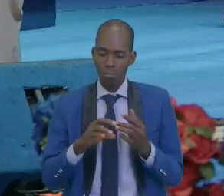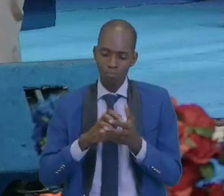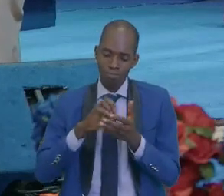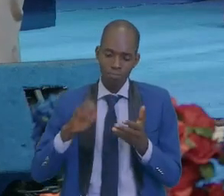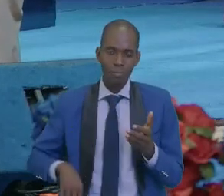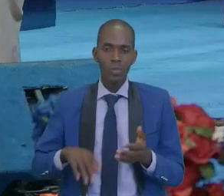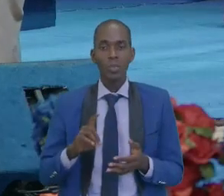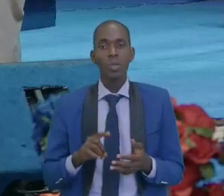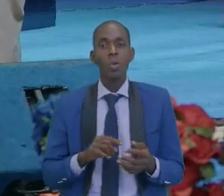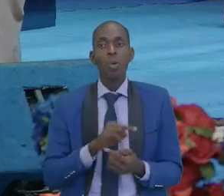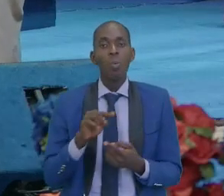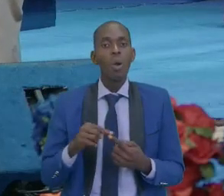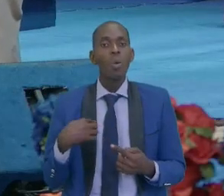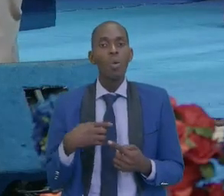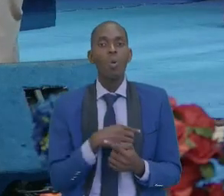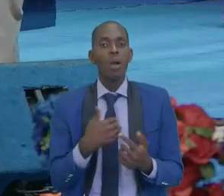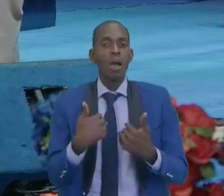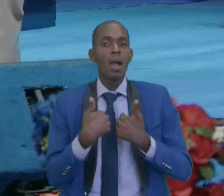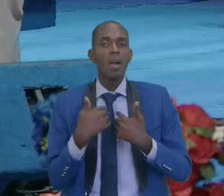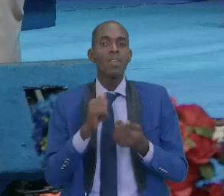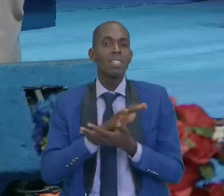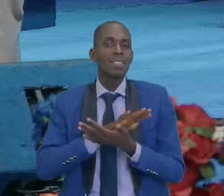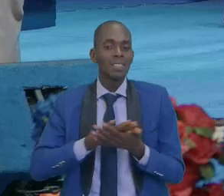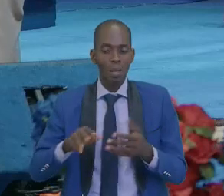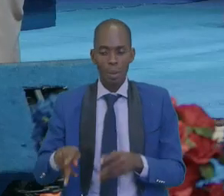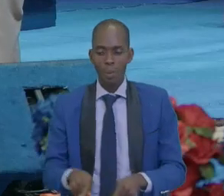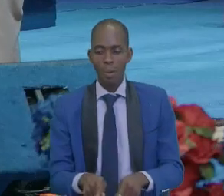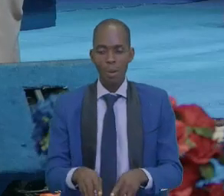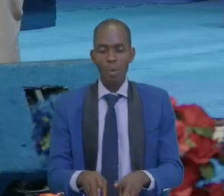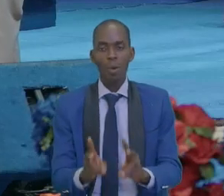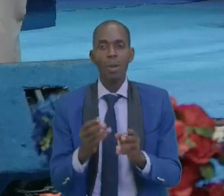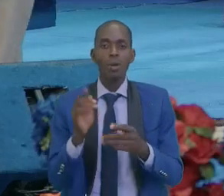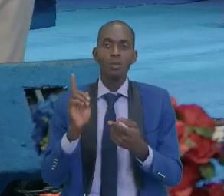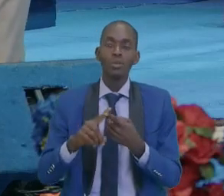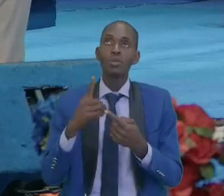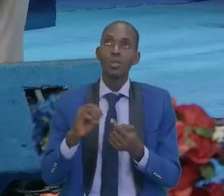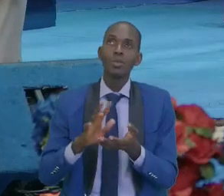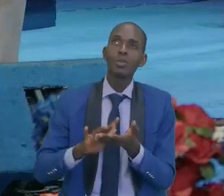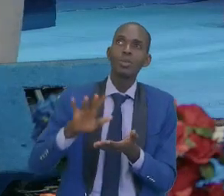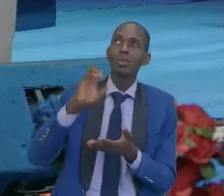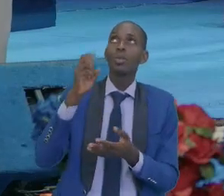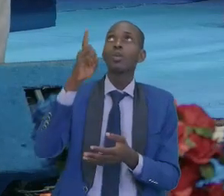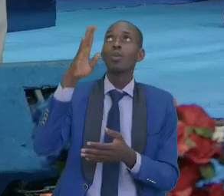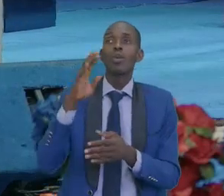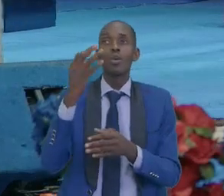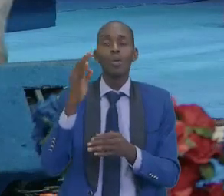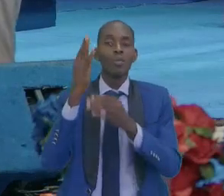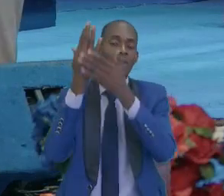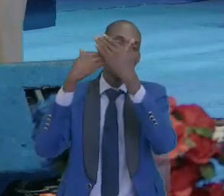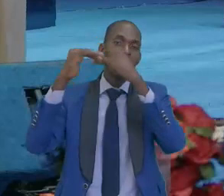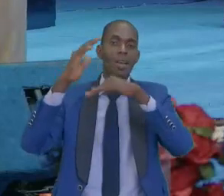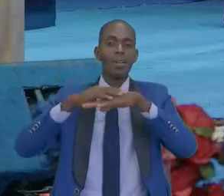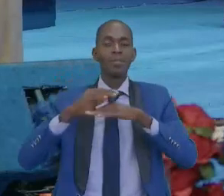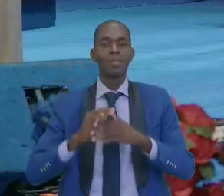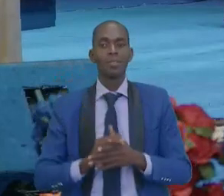we have a clean pathway unto the glorious God of heaven.